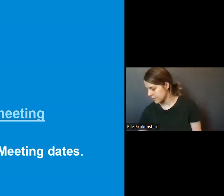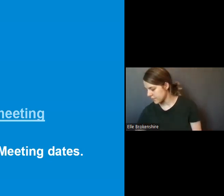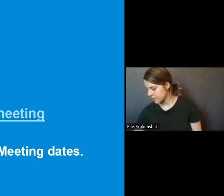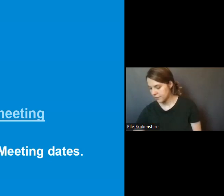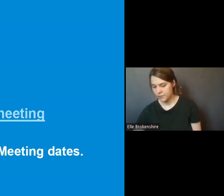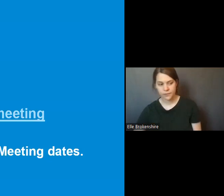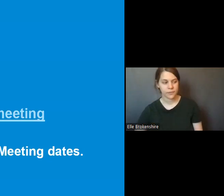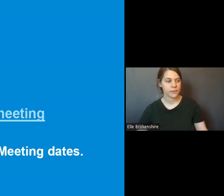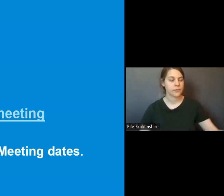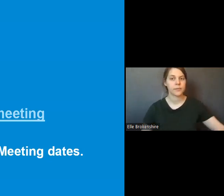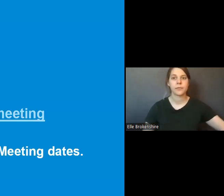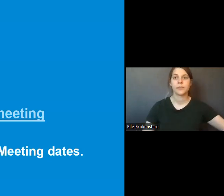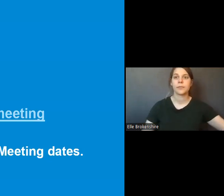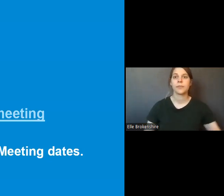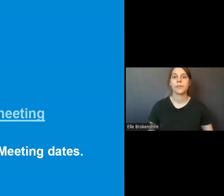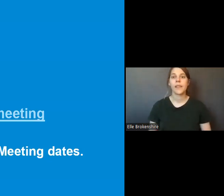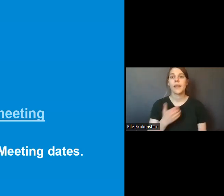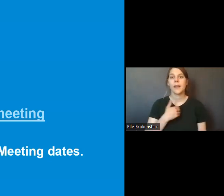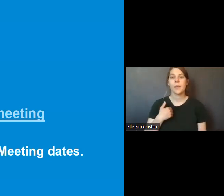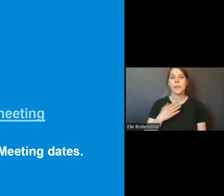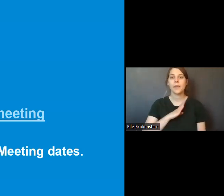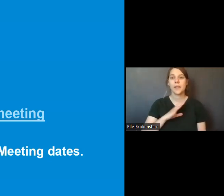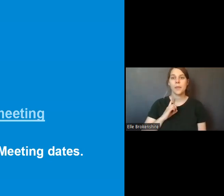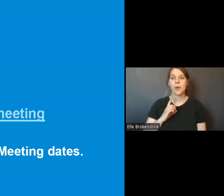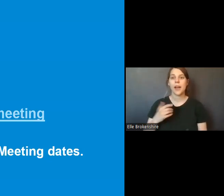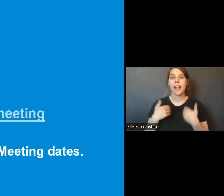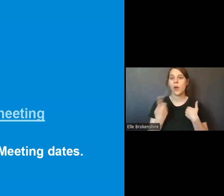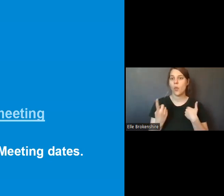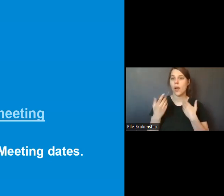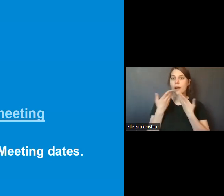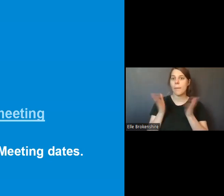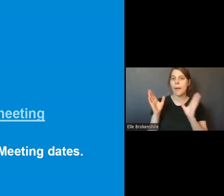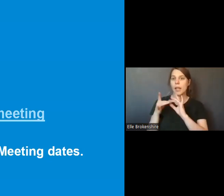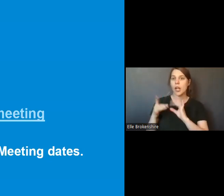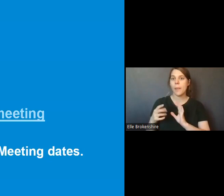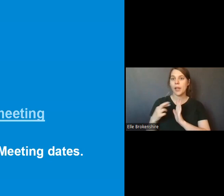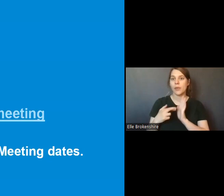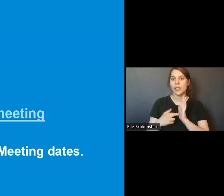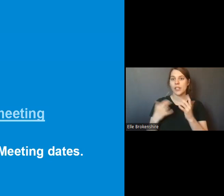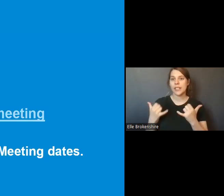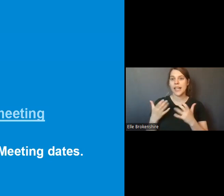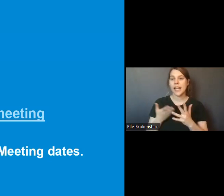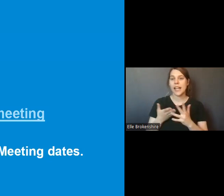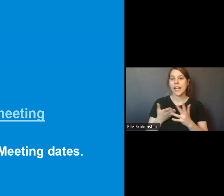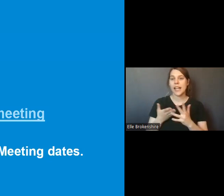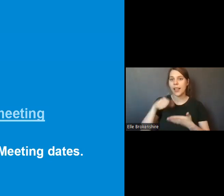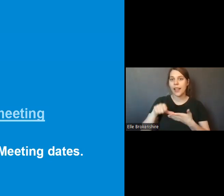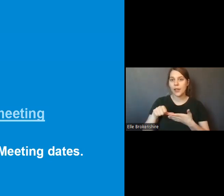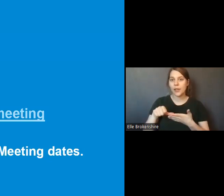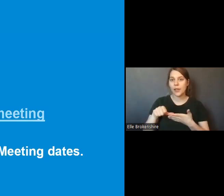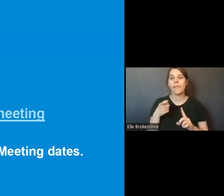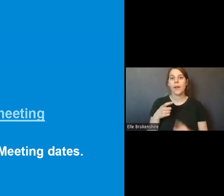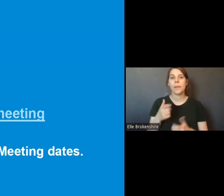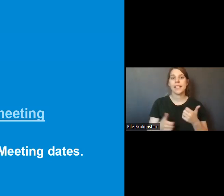Hello, members of the URA Board. We had one public comment registered today via letter. It comes from the